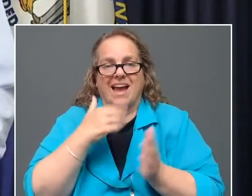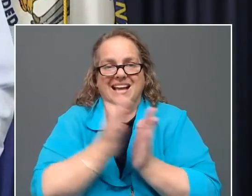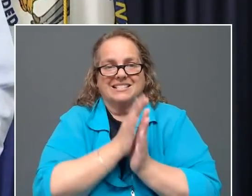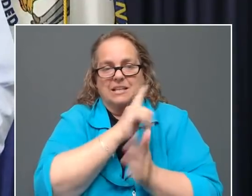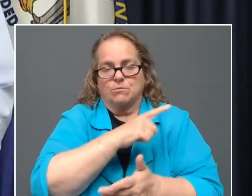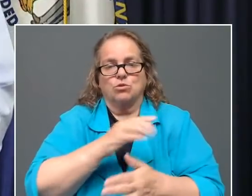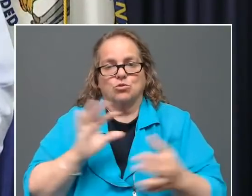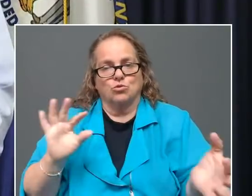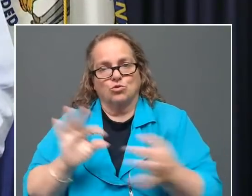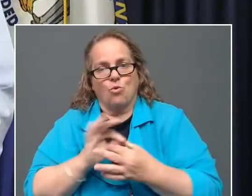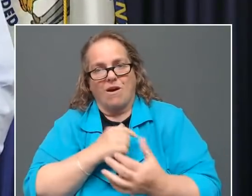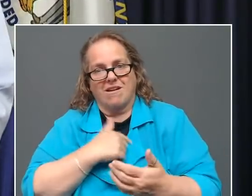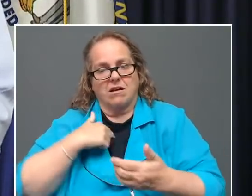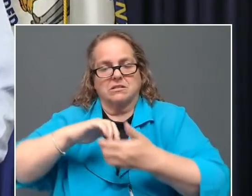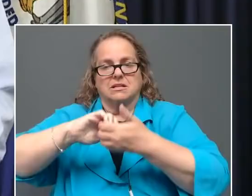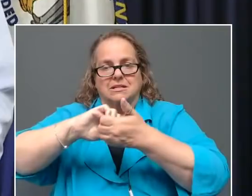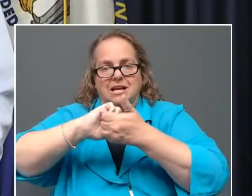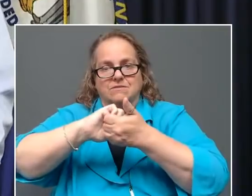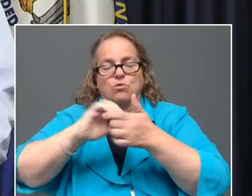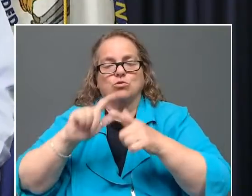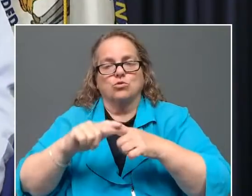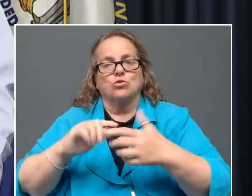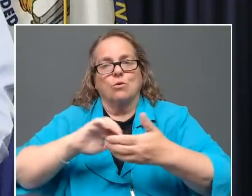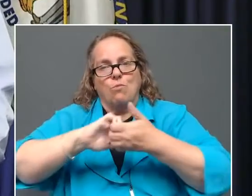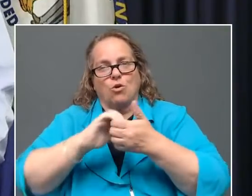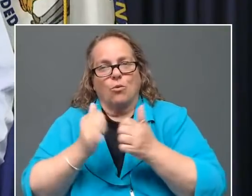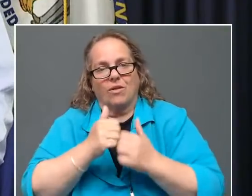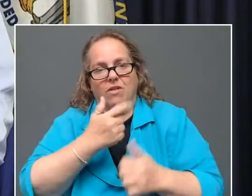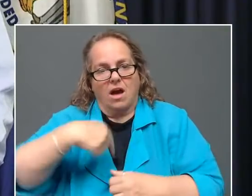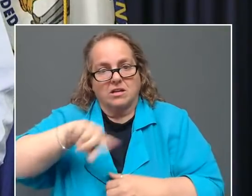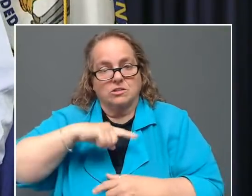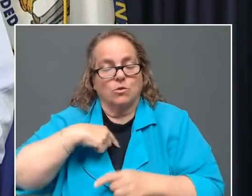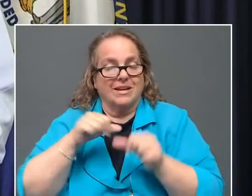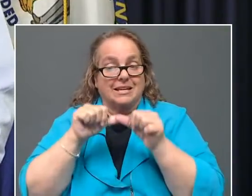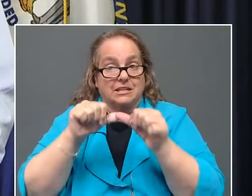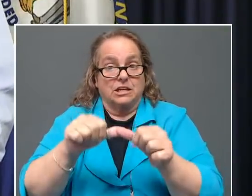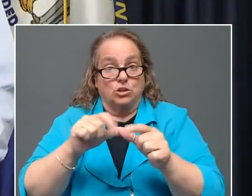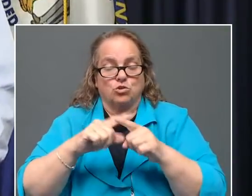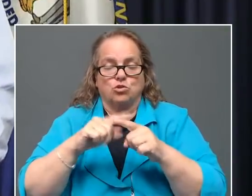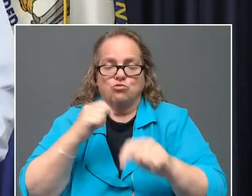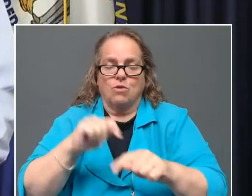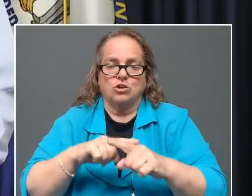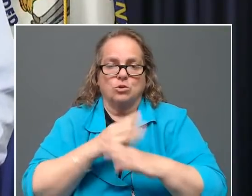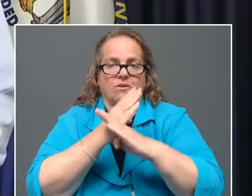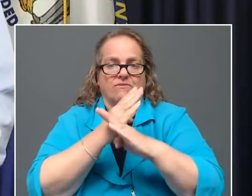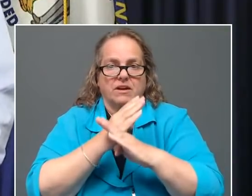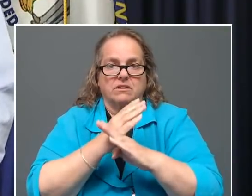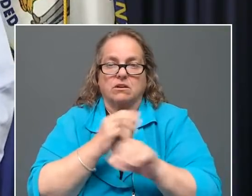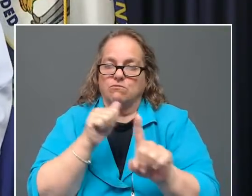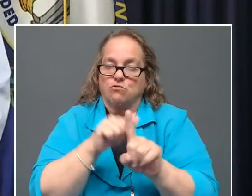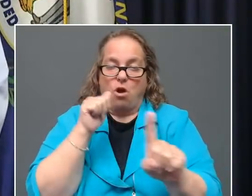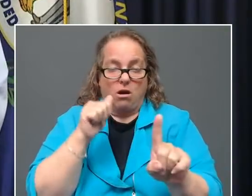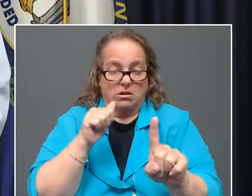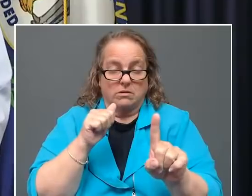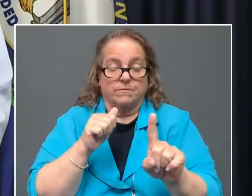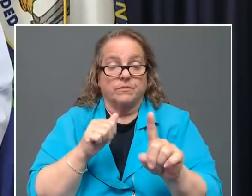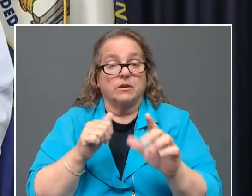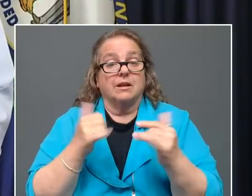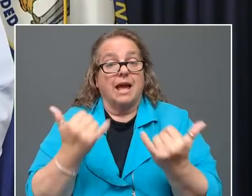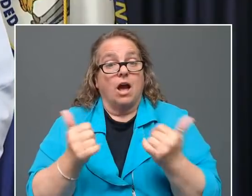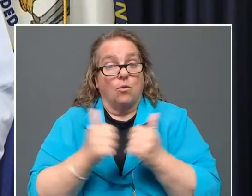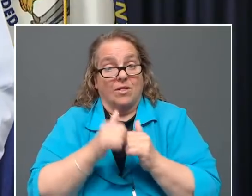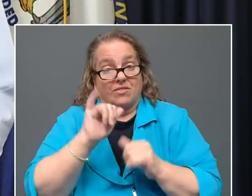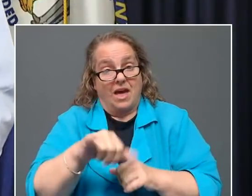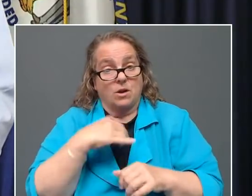We'll continue to take these steps to do everything we can to prevent fraud. All right, with that, we will open it up to questions. I know we